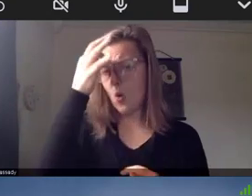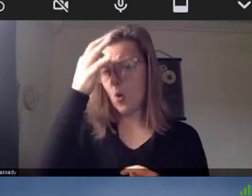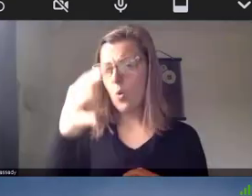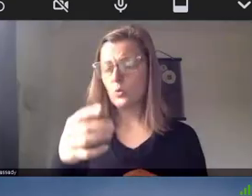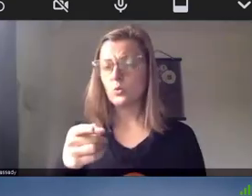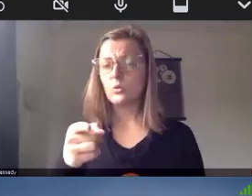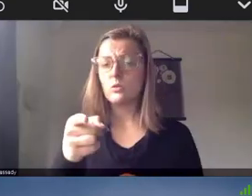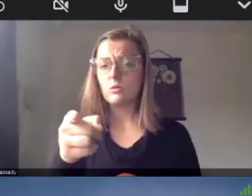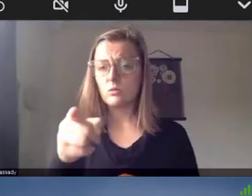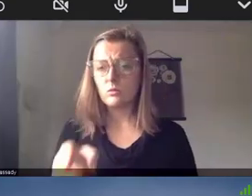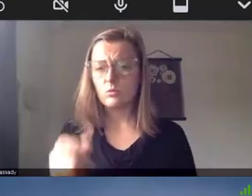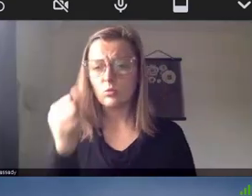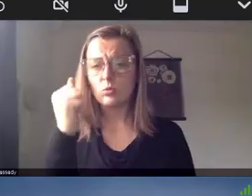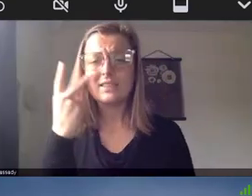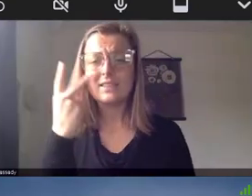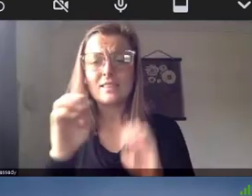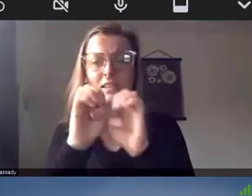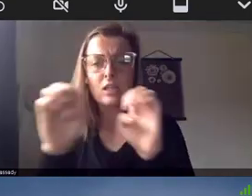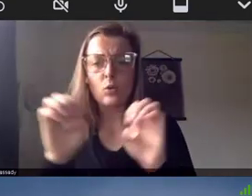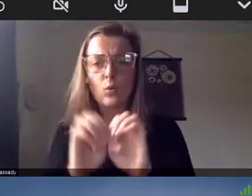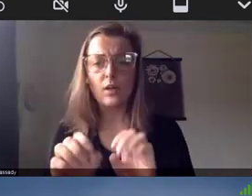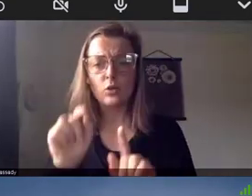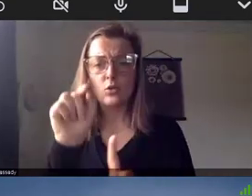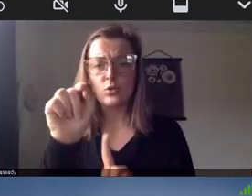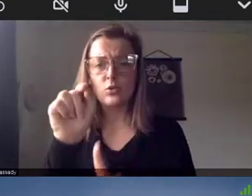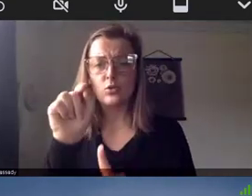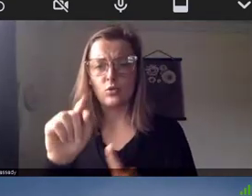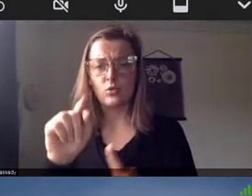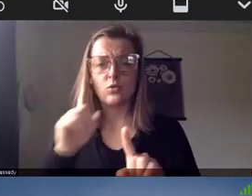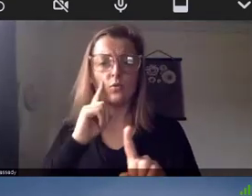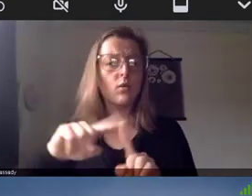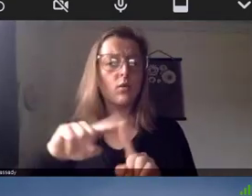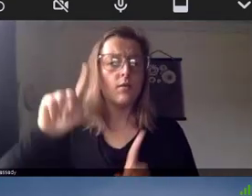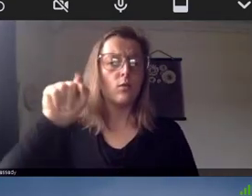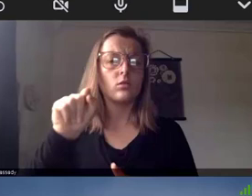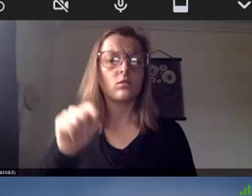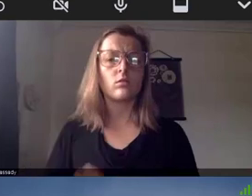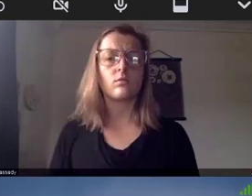is touching the cold inlet, so that changes delta T2.